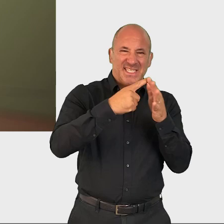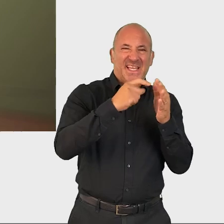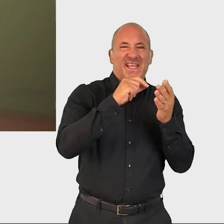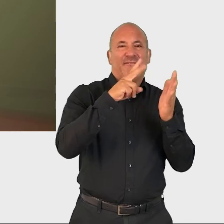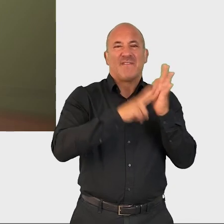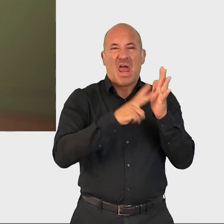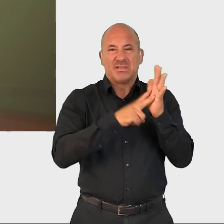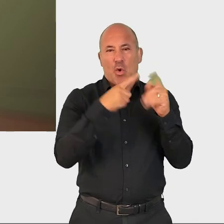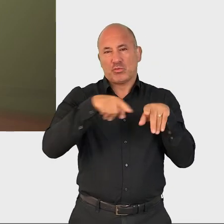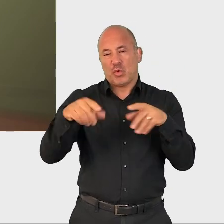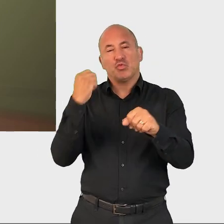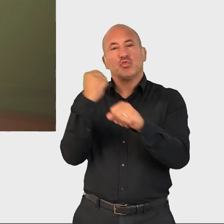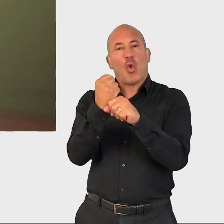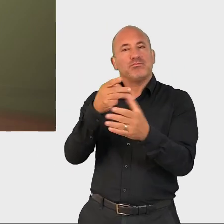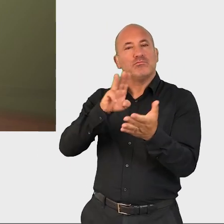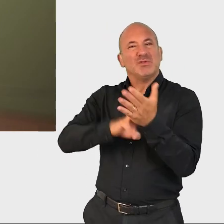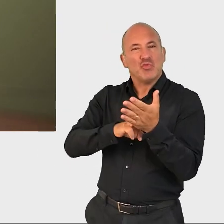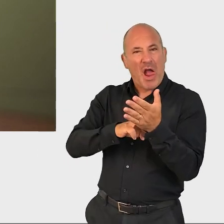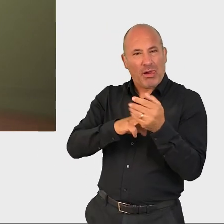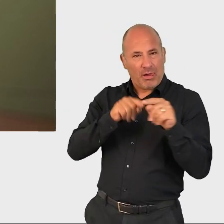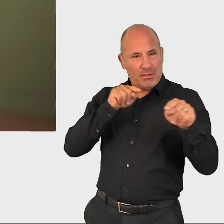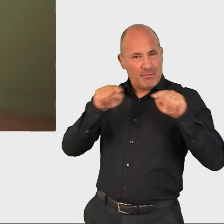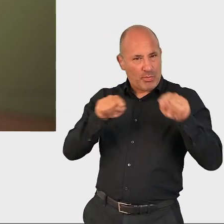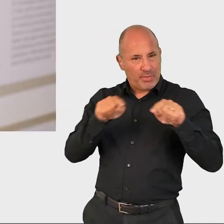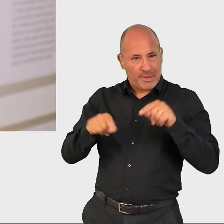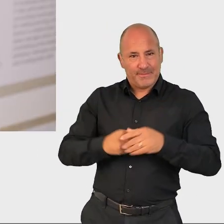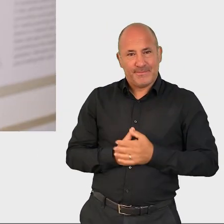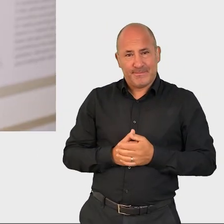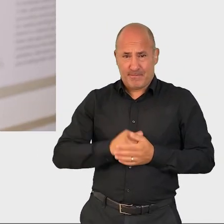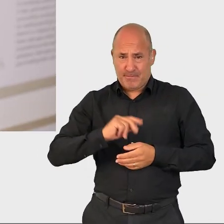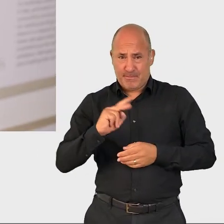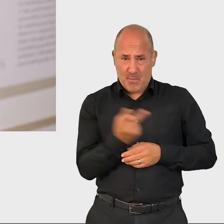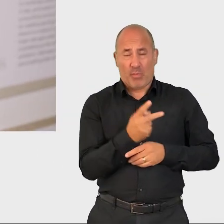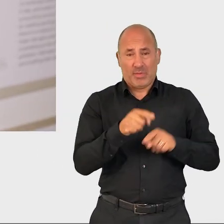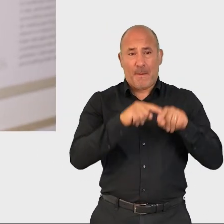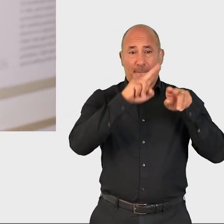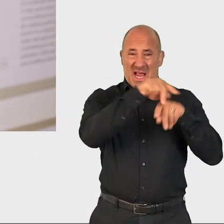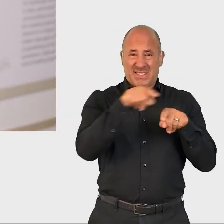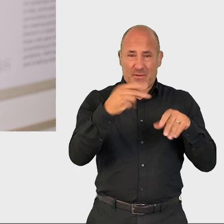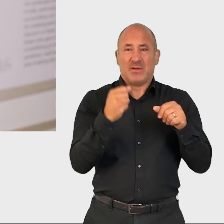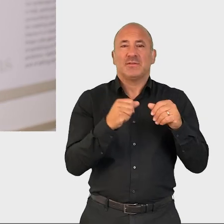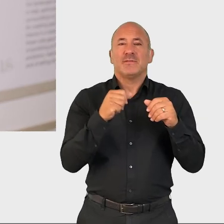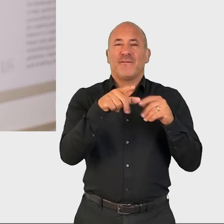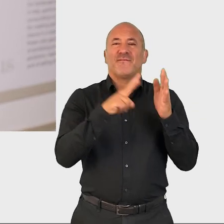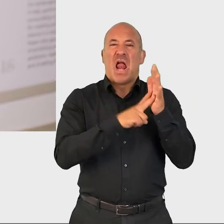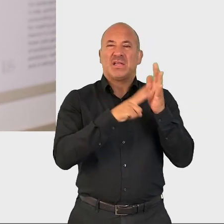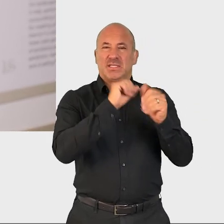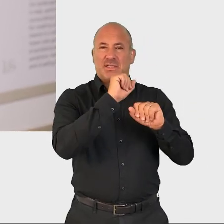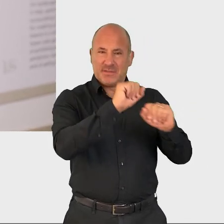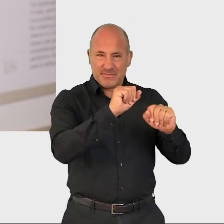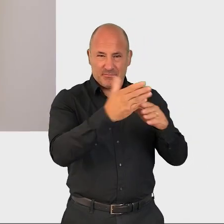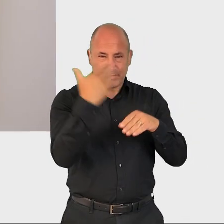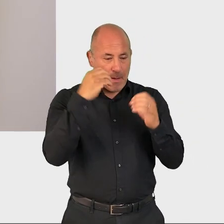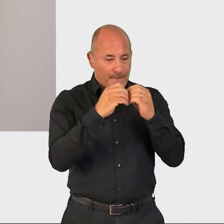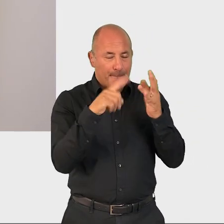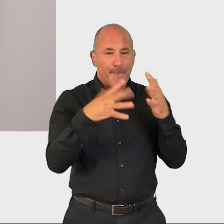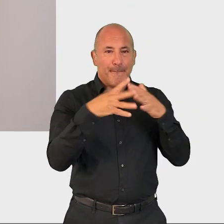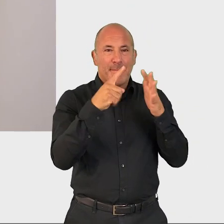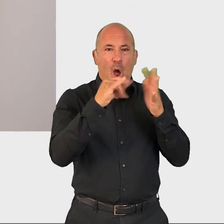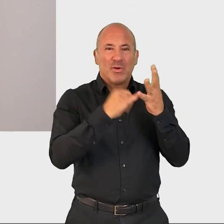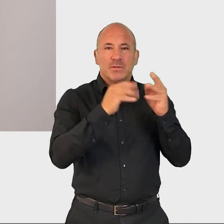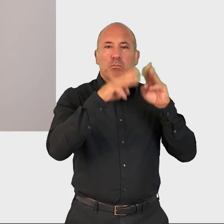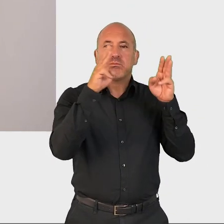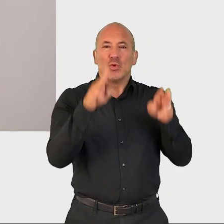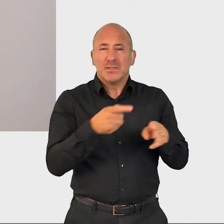of Pierre-Henri de Valenciennes and Georges Michel. The two paintings by Valenciennes from the Leeds Museum are